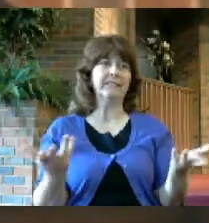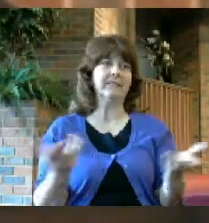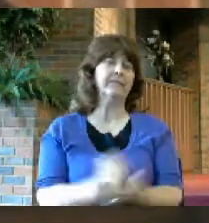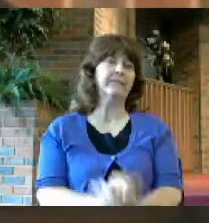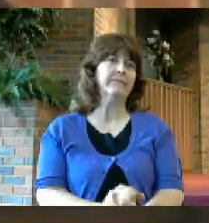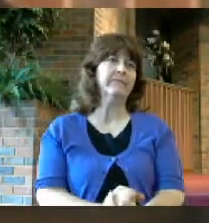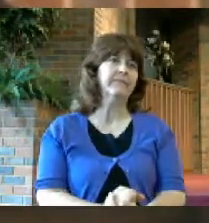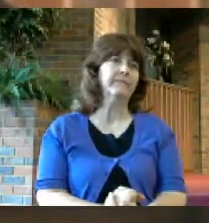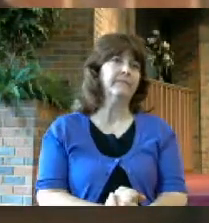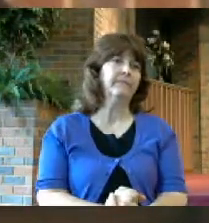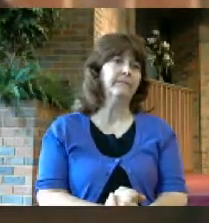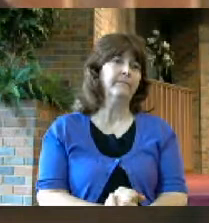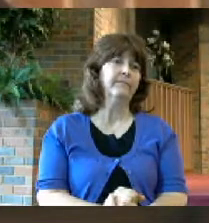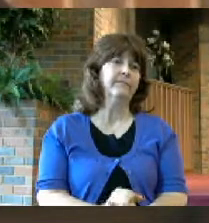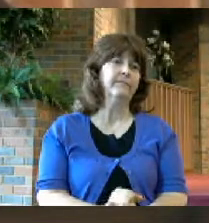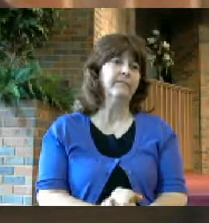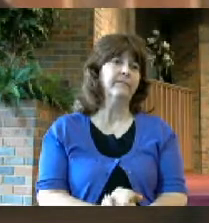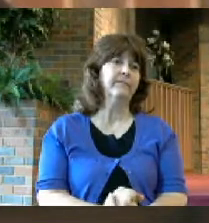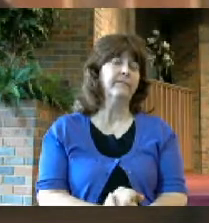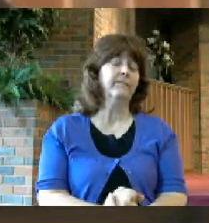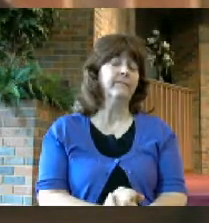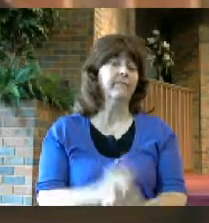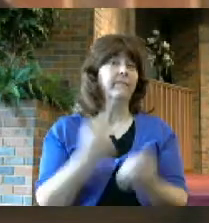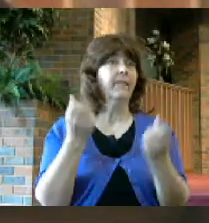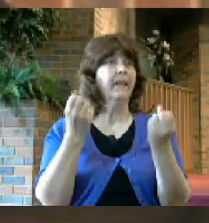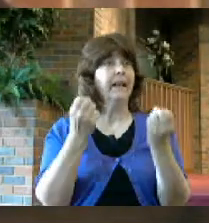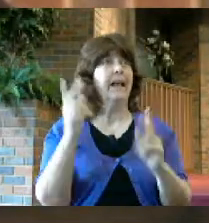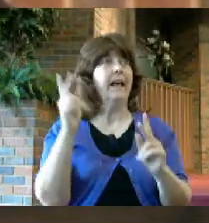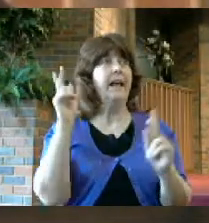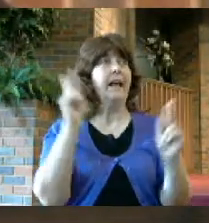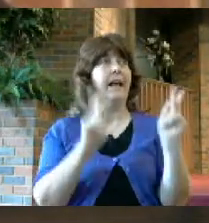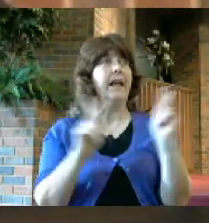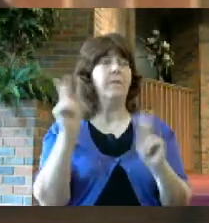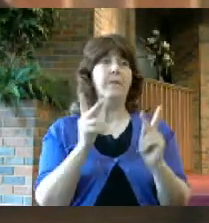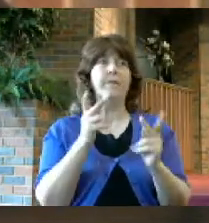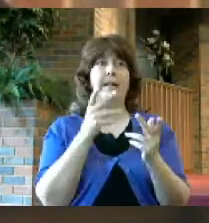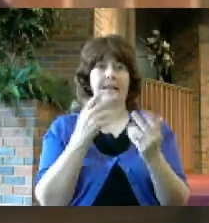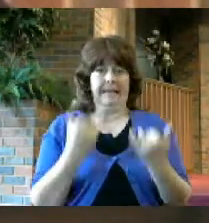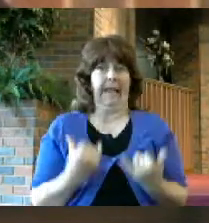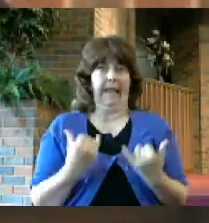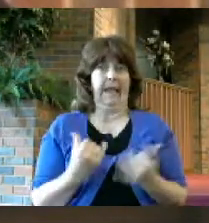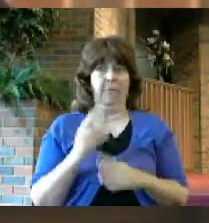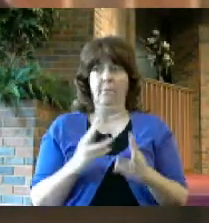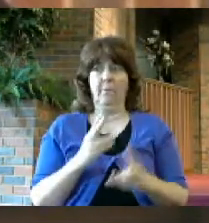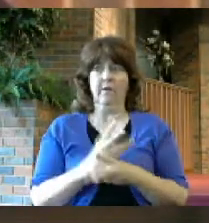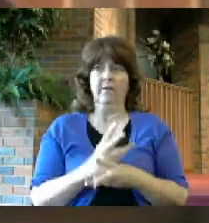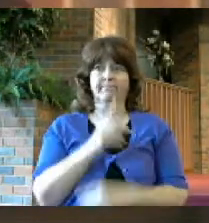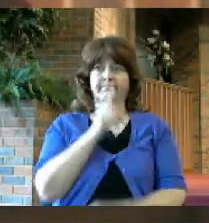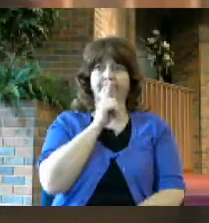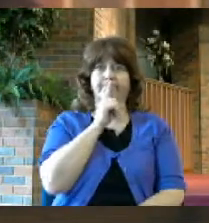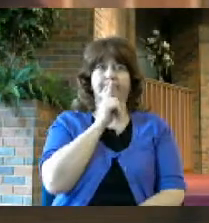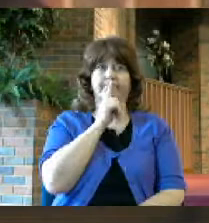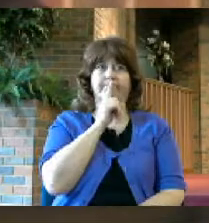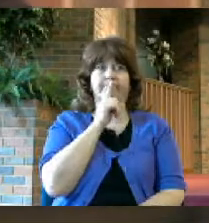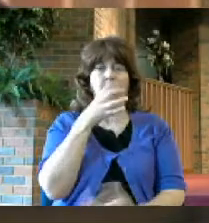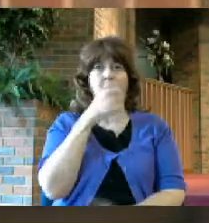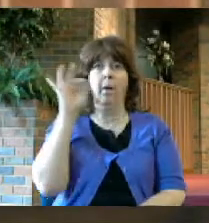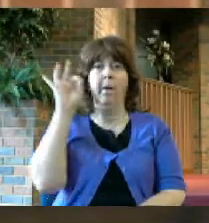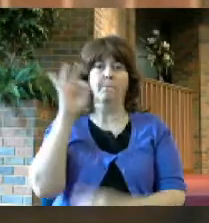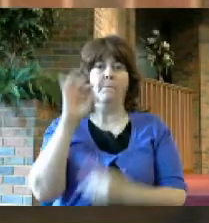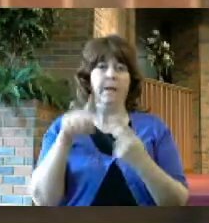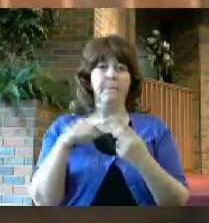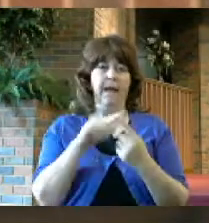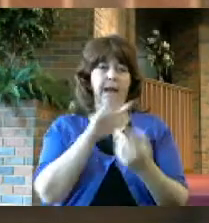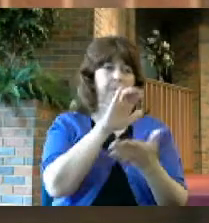There are a lot of people who wouldn't want to preach on marriage and divorce in today's environment, at least not to say the things that Jesus did in Matthew